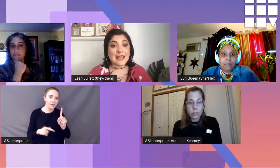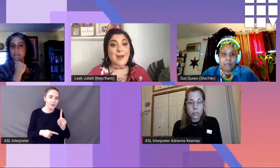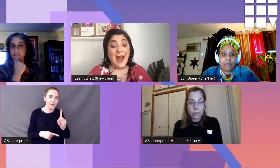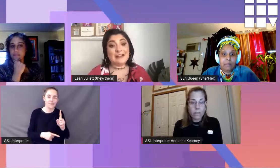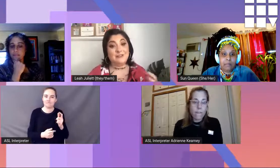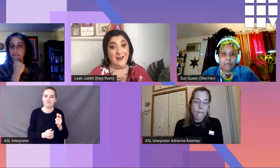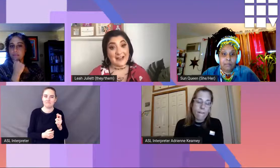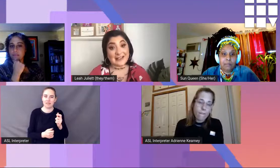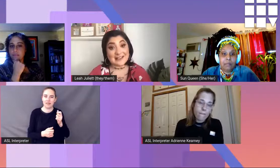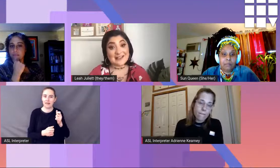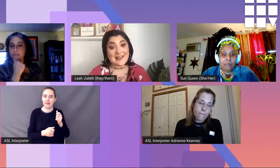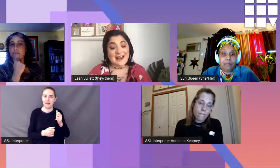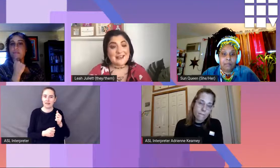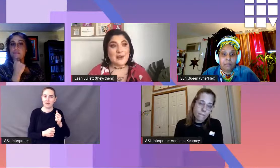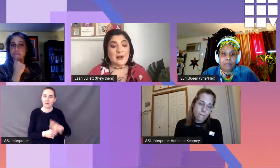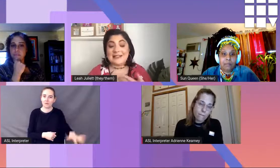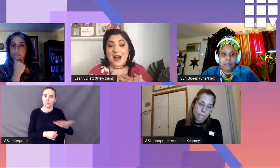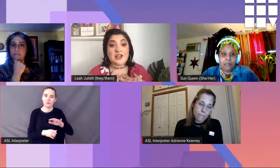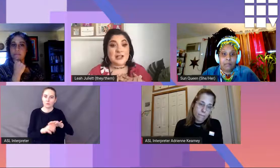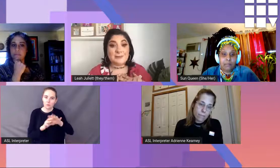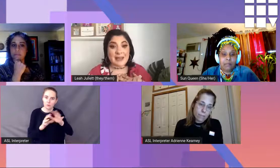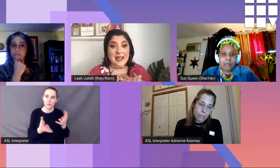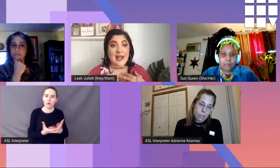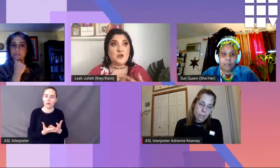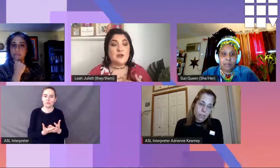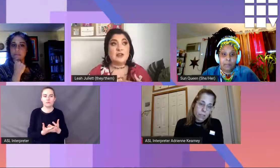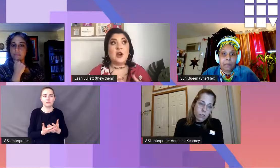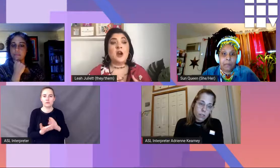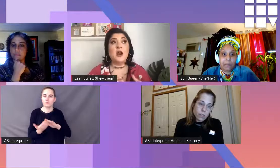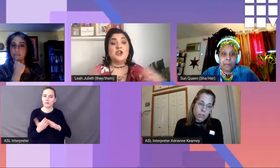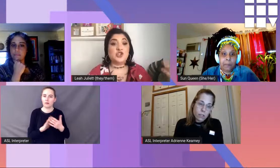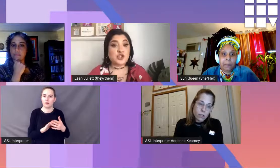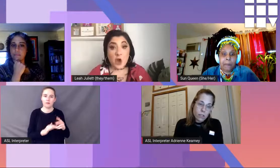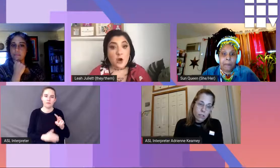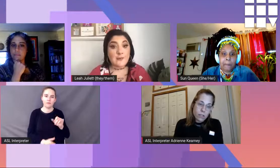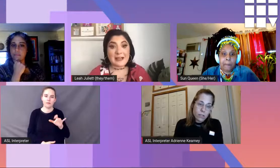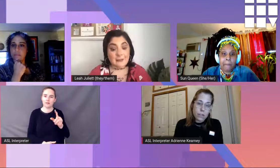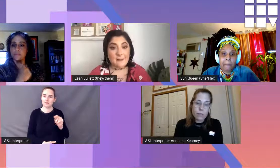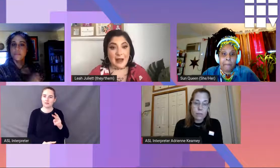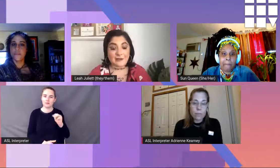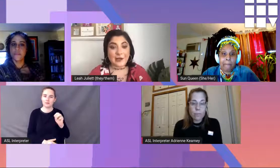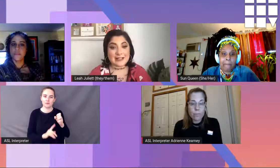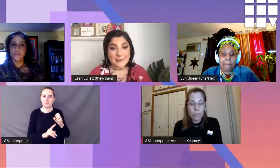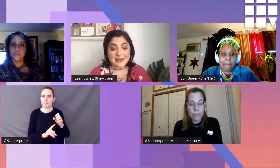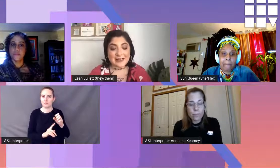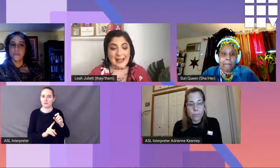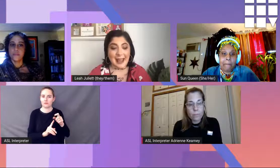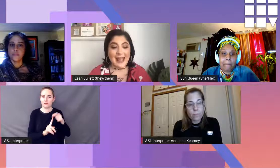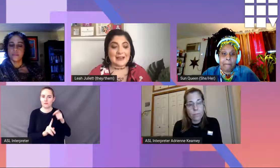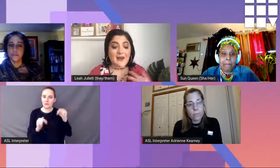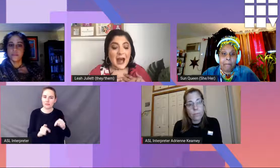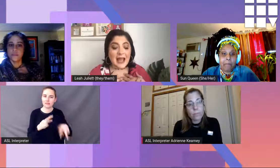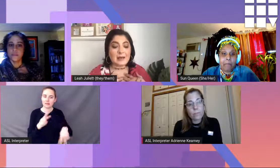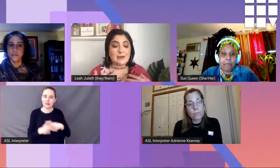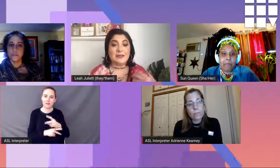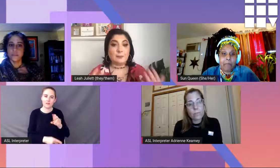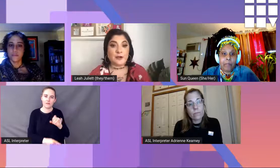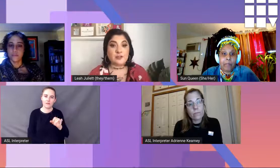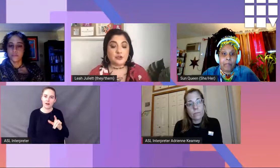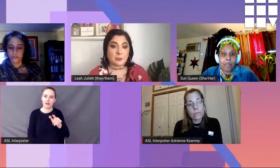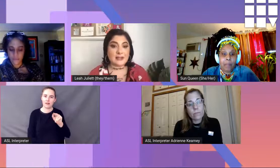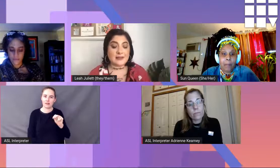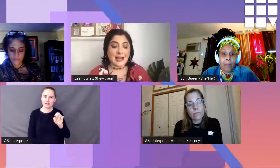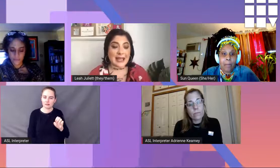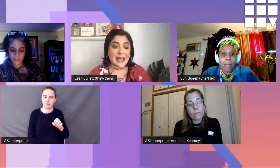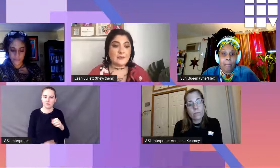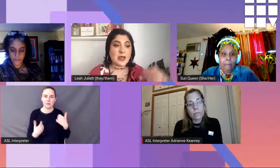this same act of violence. So it's not just me. I know that there are so many people out there experiencing it. And if I, being the